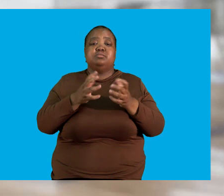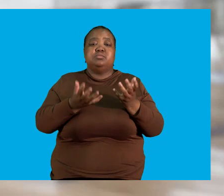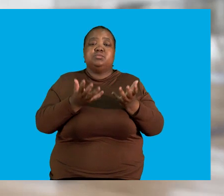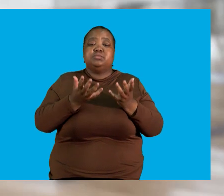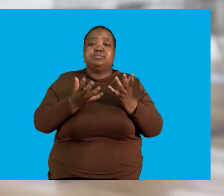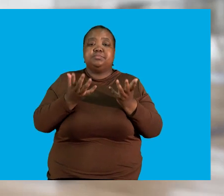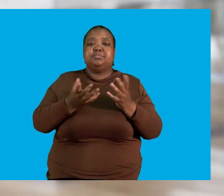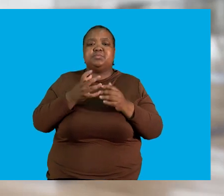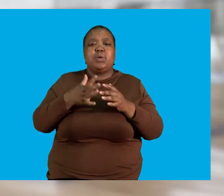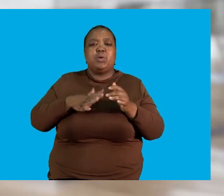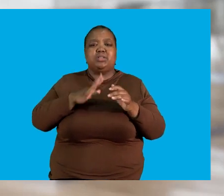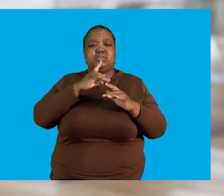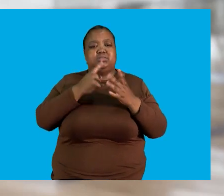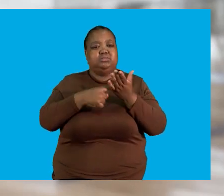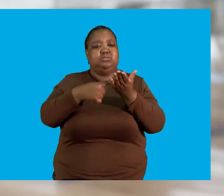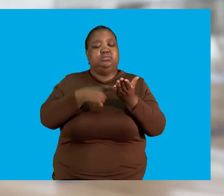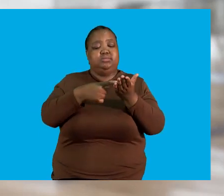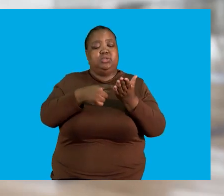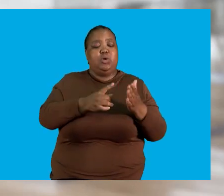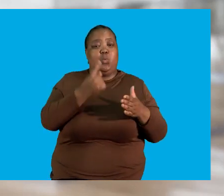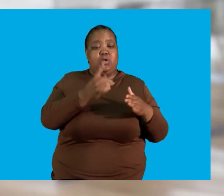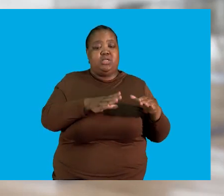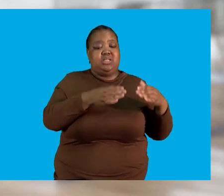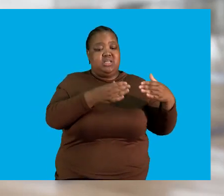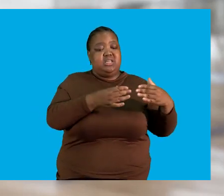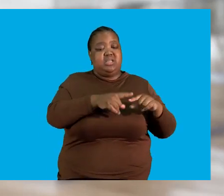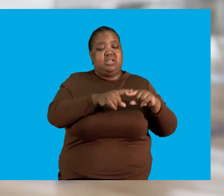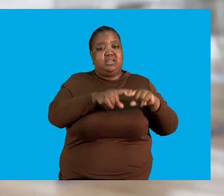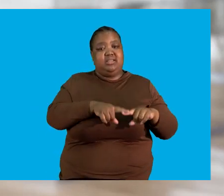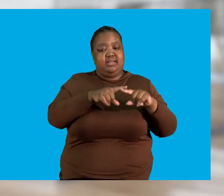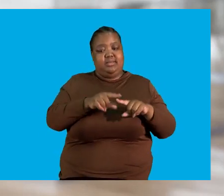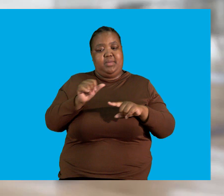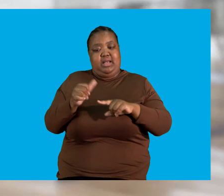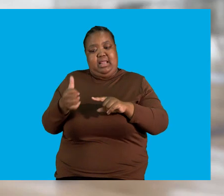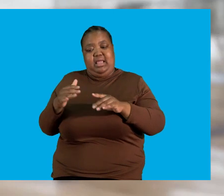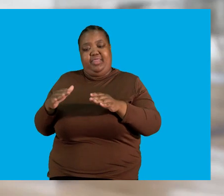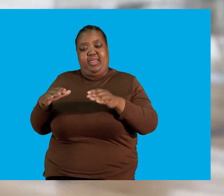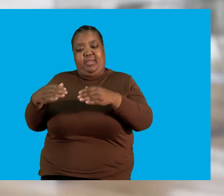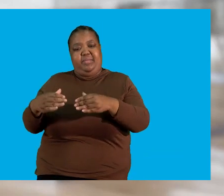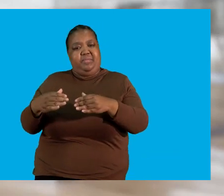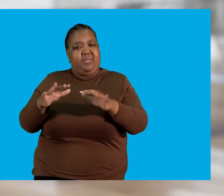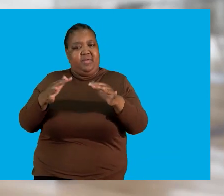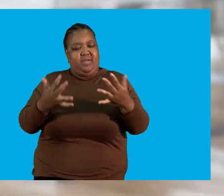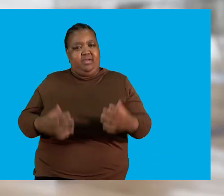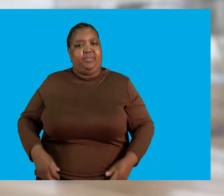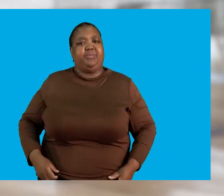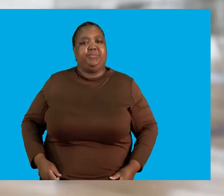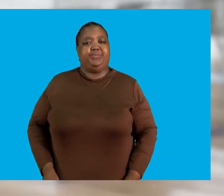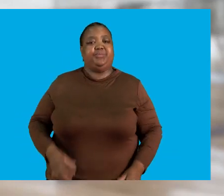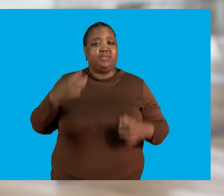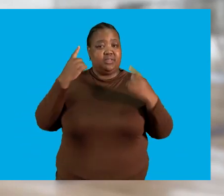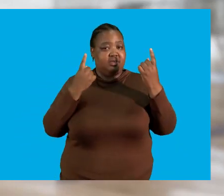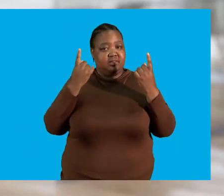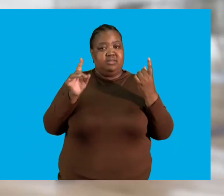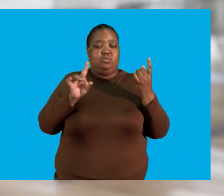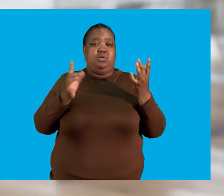this, they simply want you to discuss how is it that one sector depends on another. So you